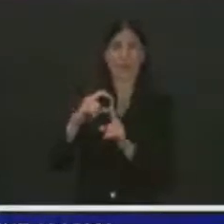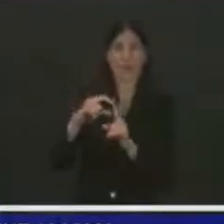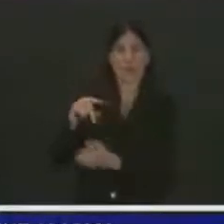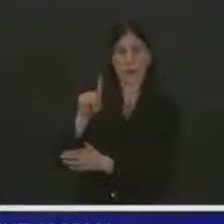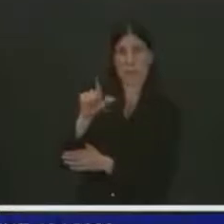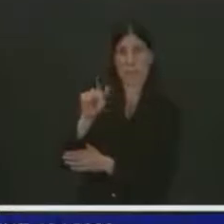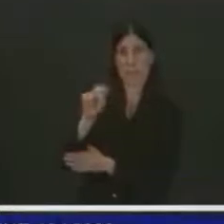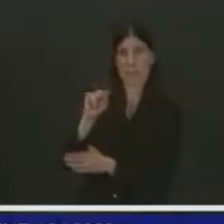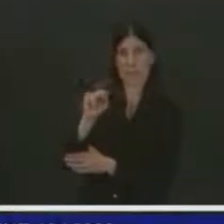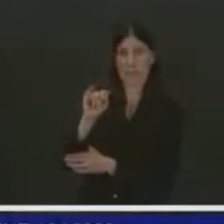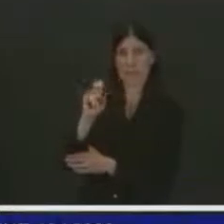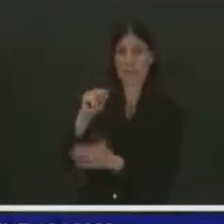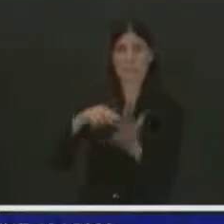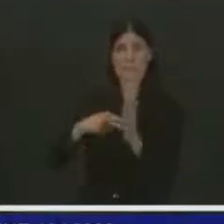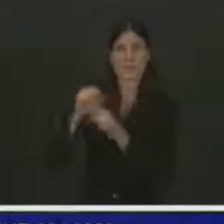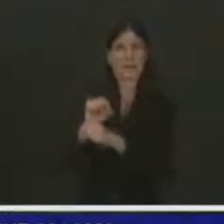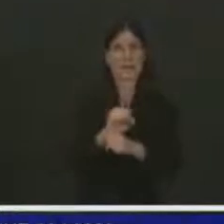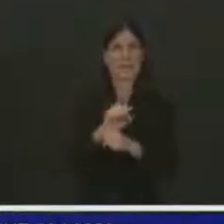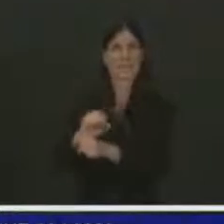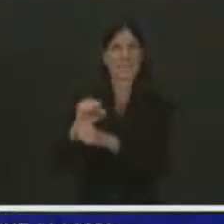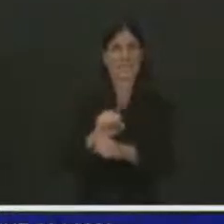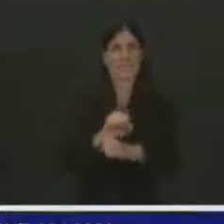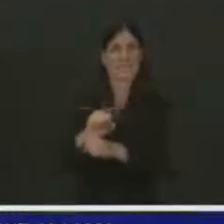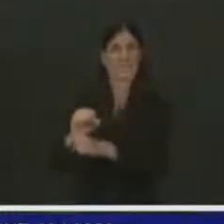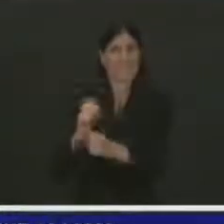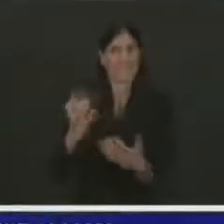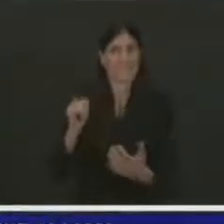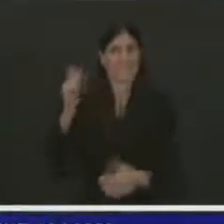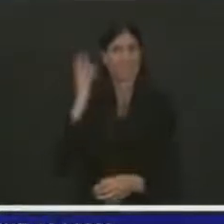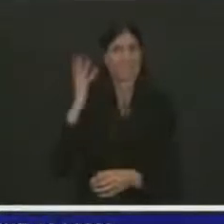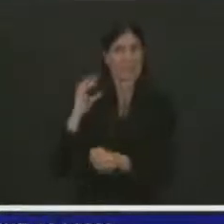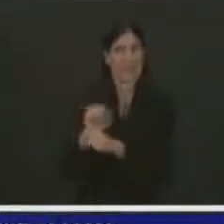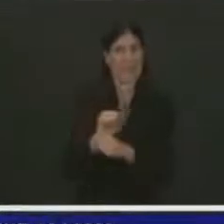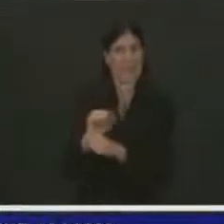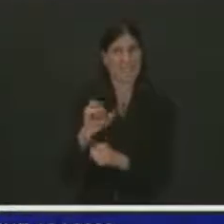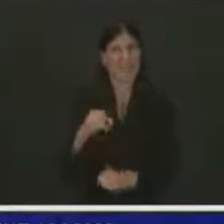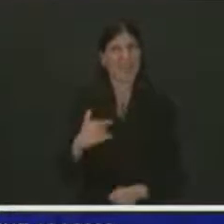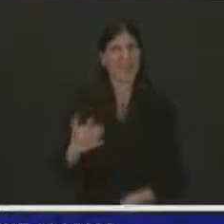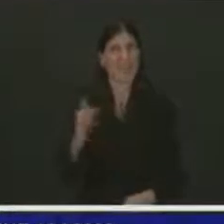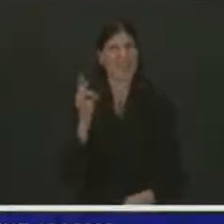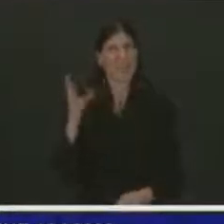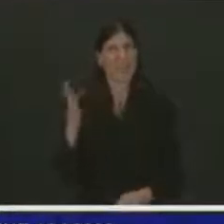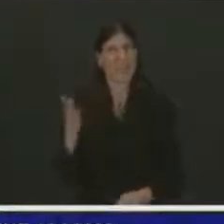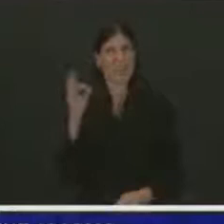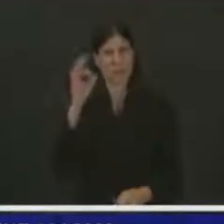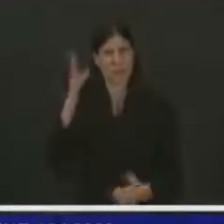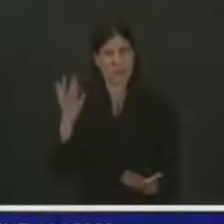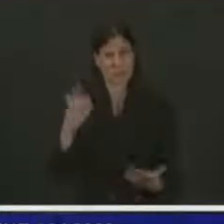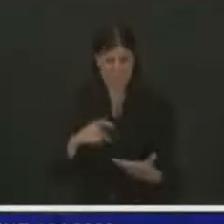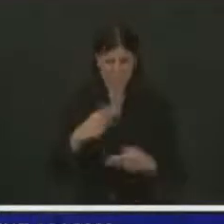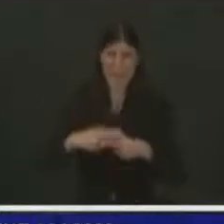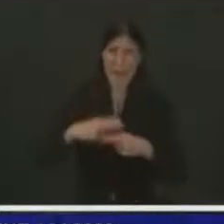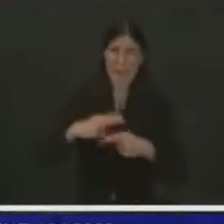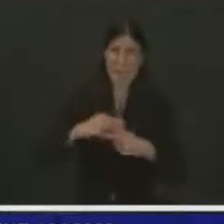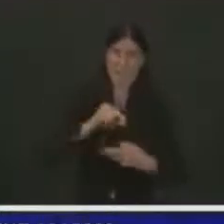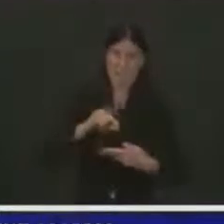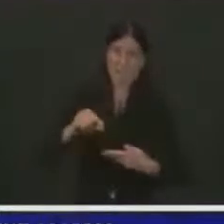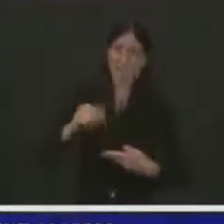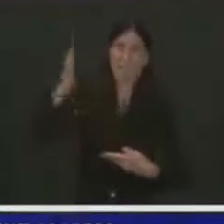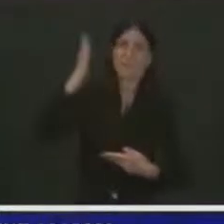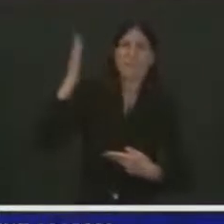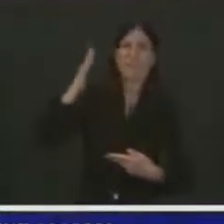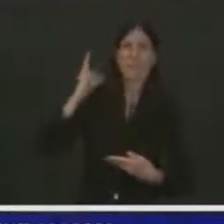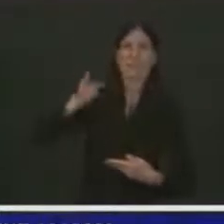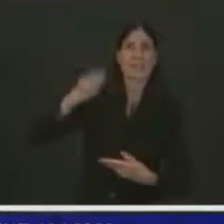plantation. So I think we ought to do the right thing, put it on the ballot, ask the people of Rhode Island to do the right thing and change our name. I suppose if